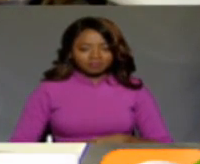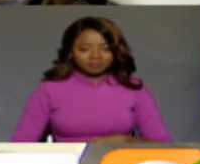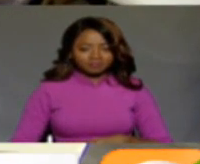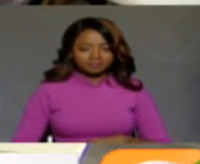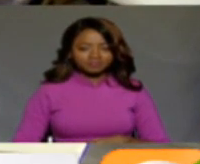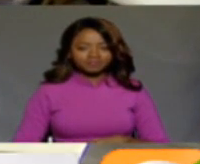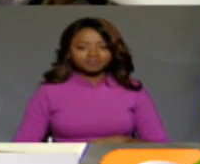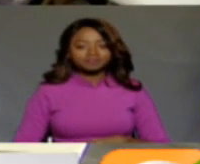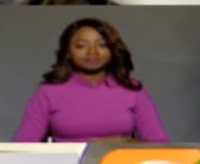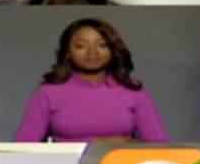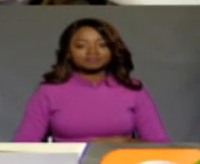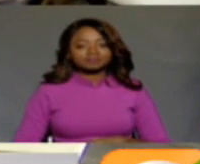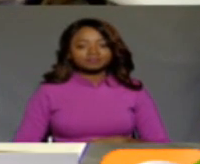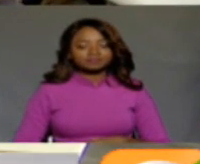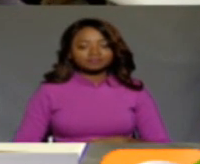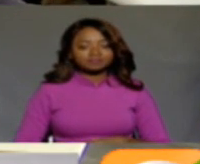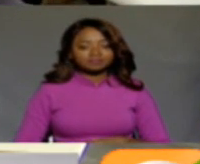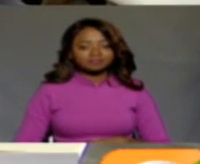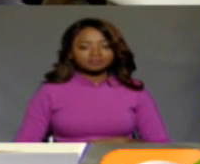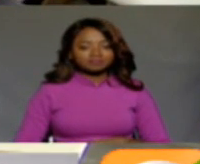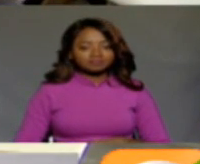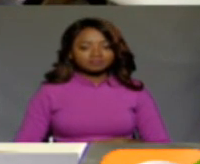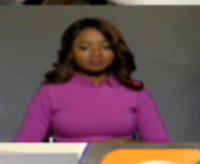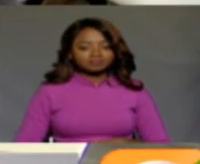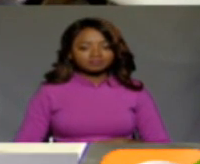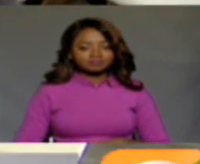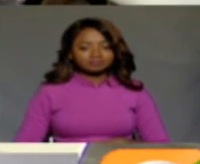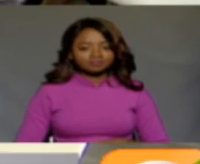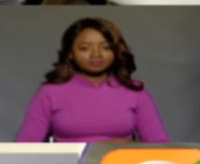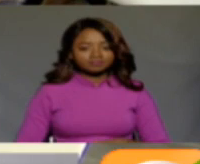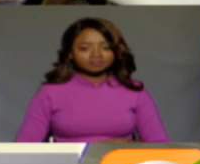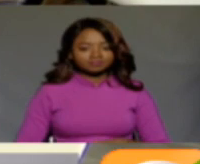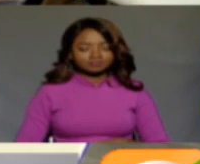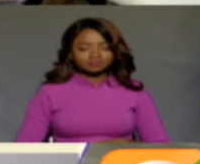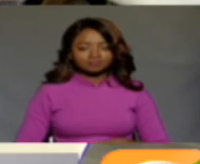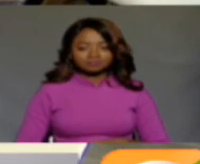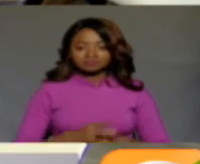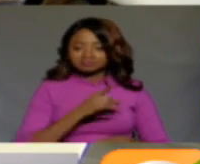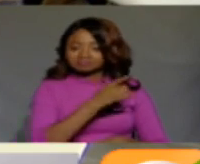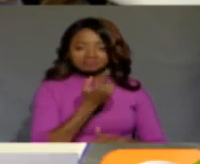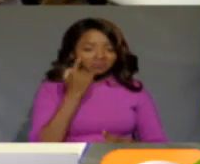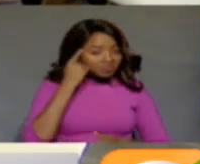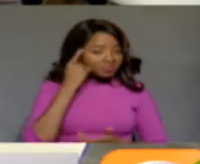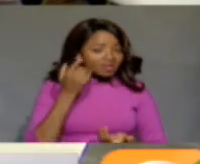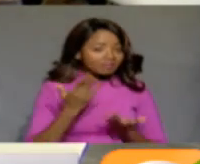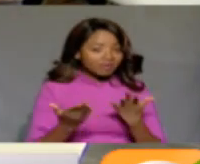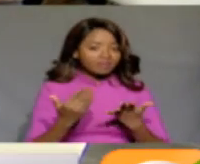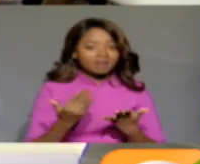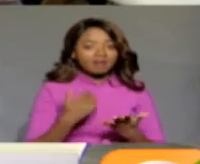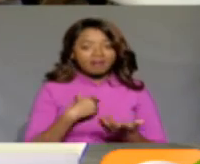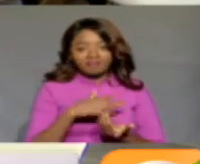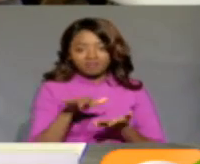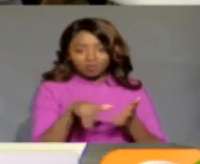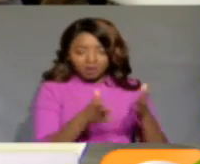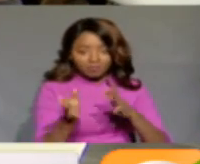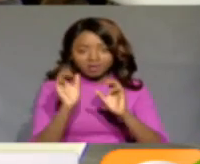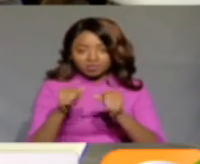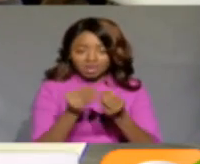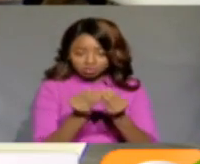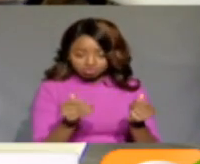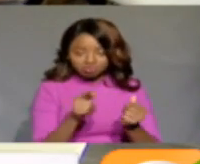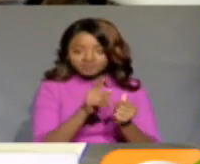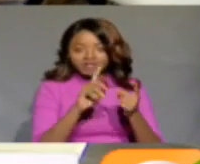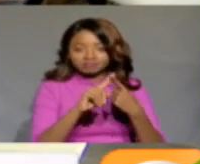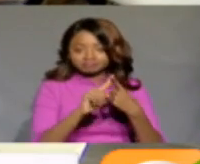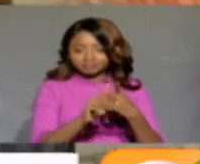All right, Okia, that question was to you, by the way. Whether you're thinking of finding a way of circumventing the anticipatory bail